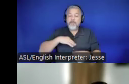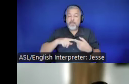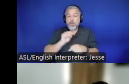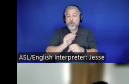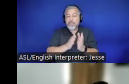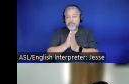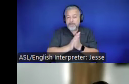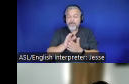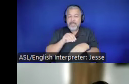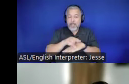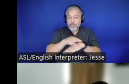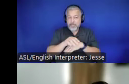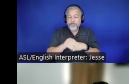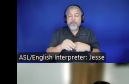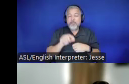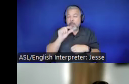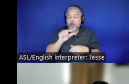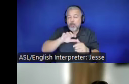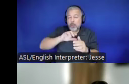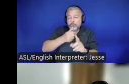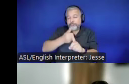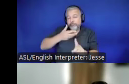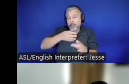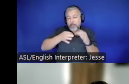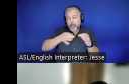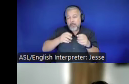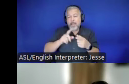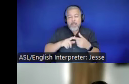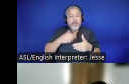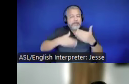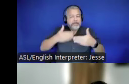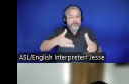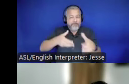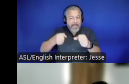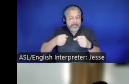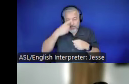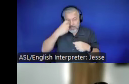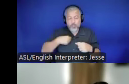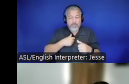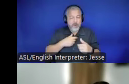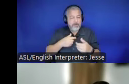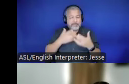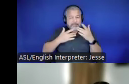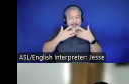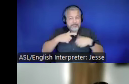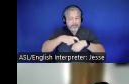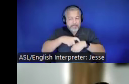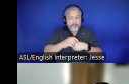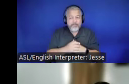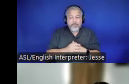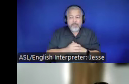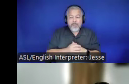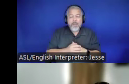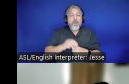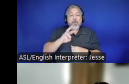counseling. So a little background. I'm kind of going to go a little bit fast here because we're a little bit crunched for time. But WIPA